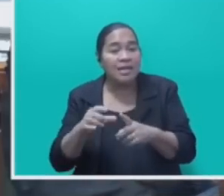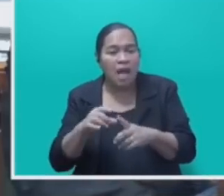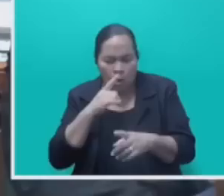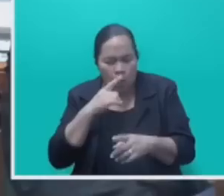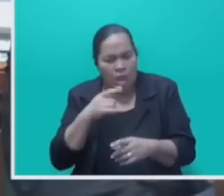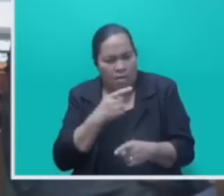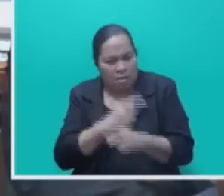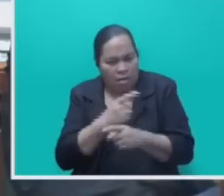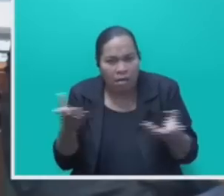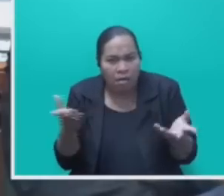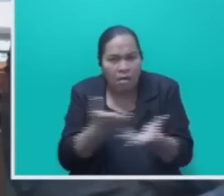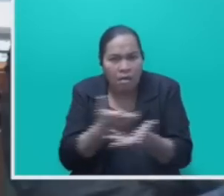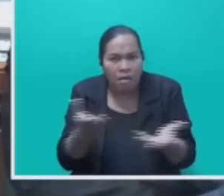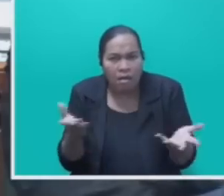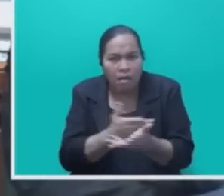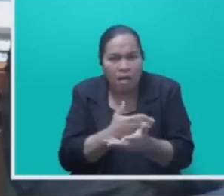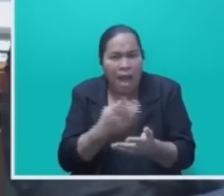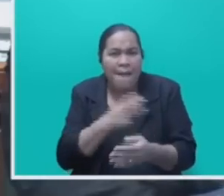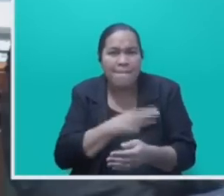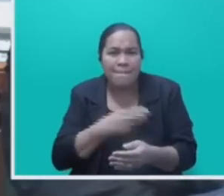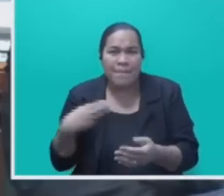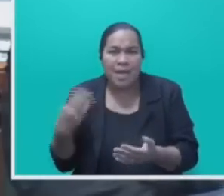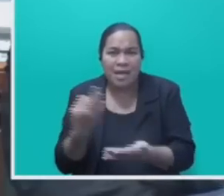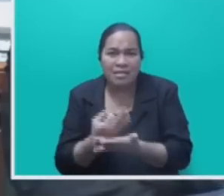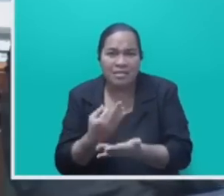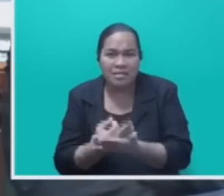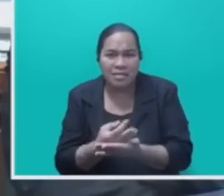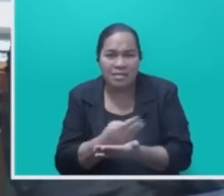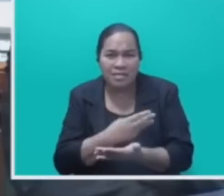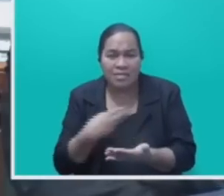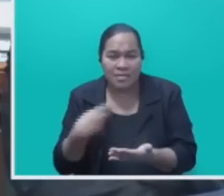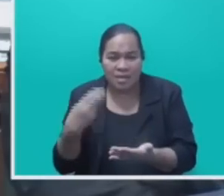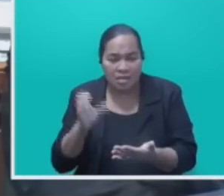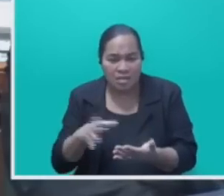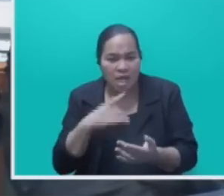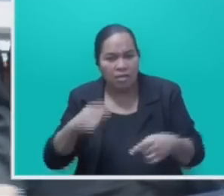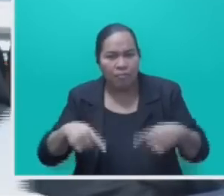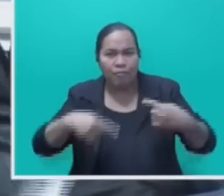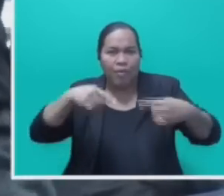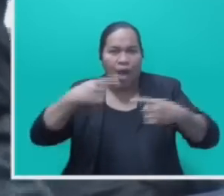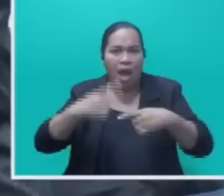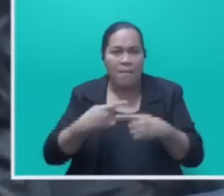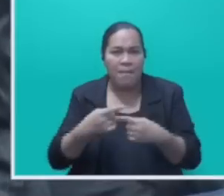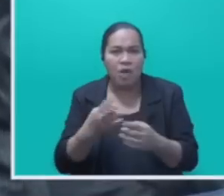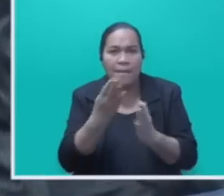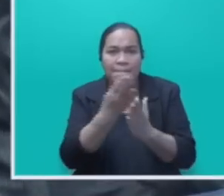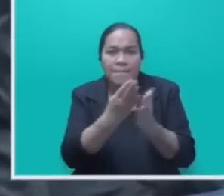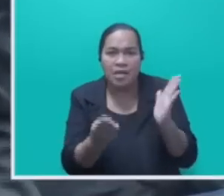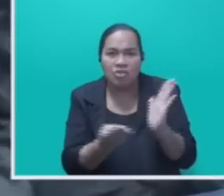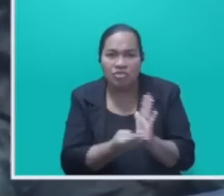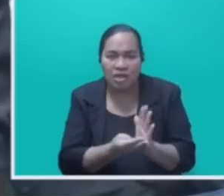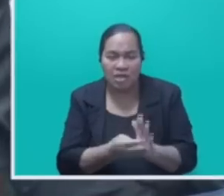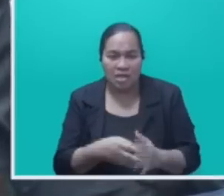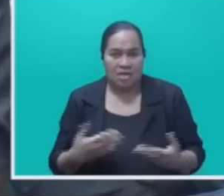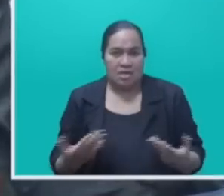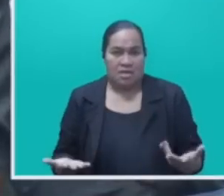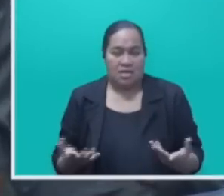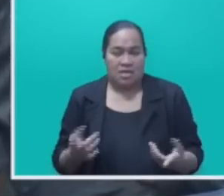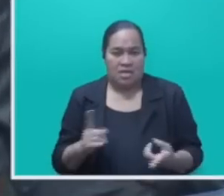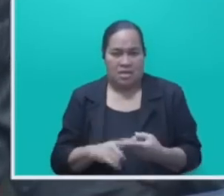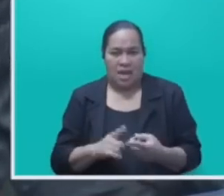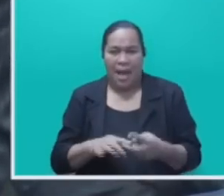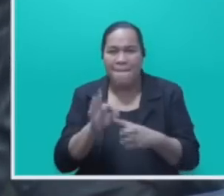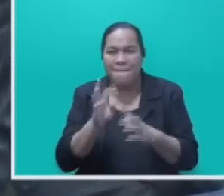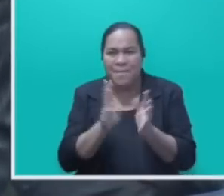budget. The Fijian public are further subjected to frightening information about the PM's